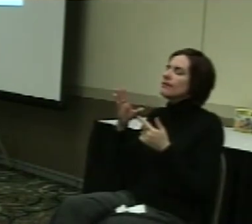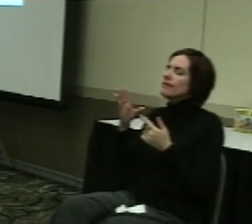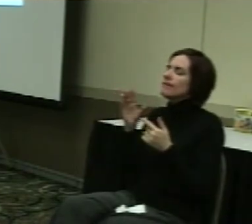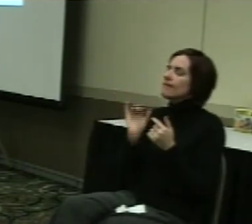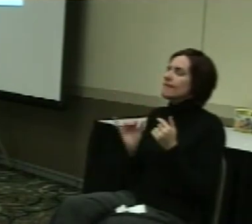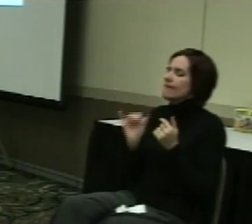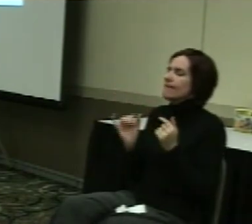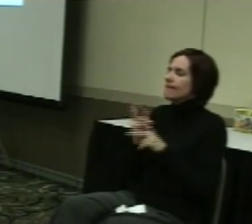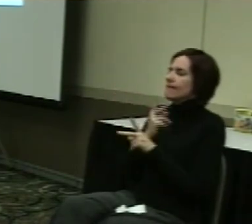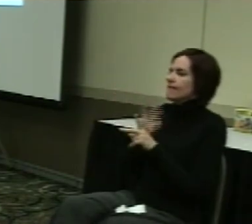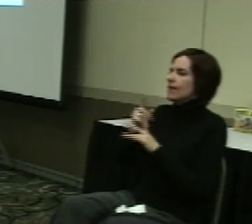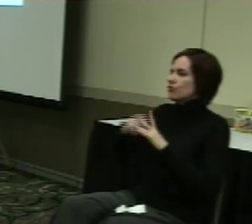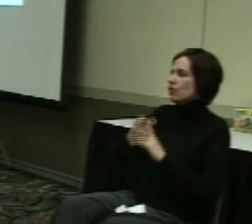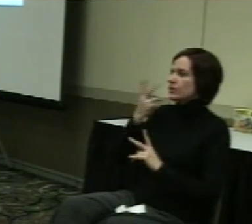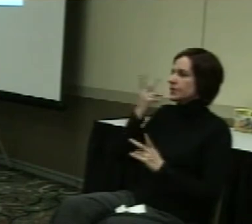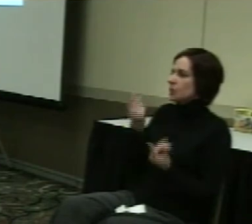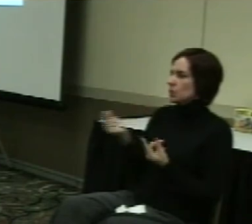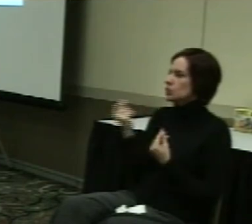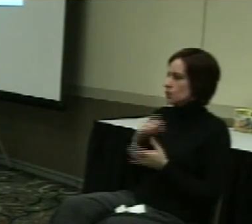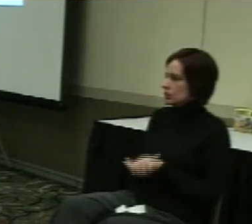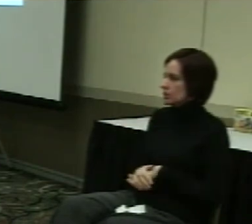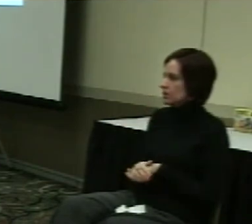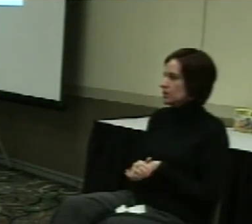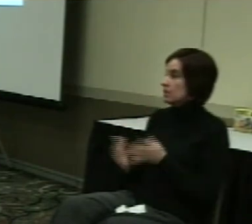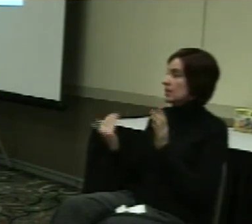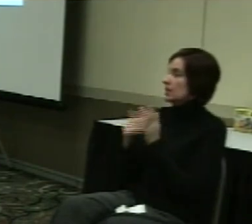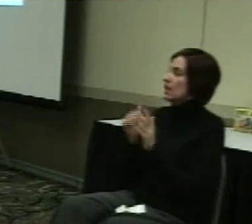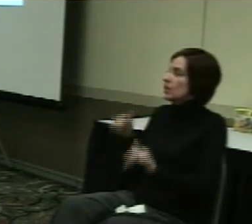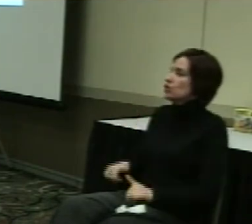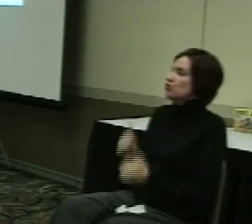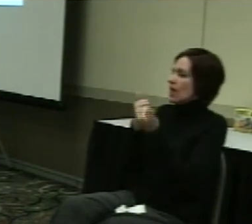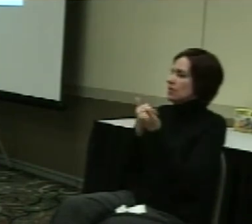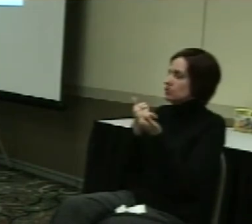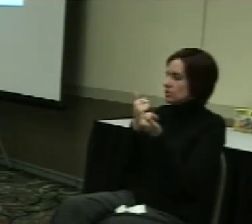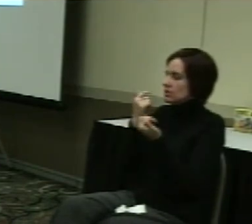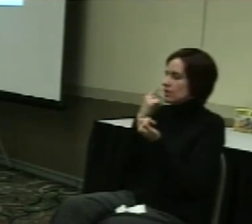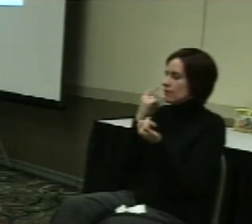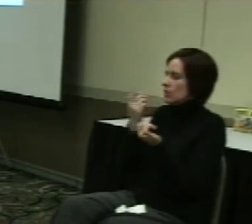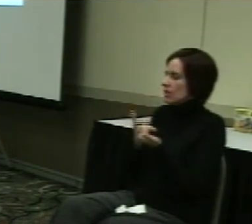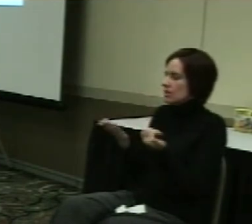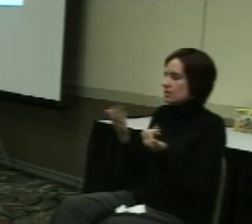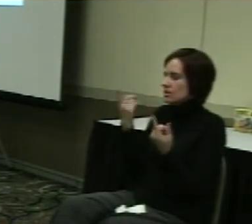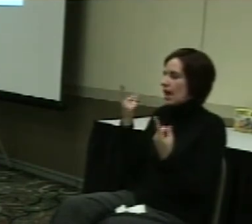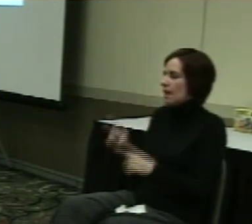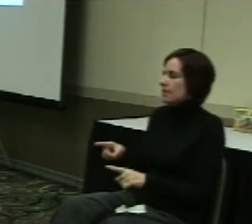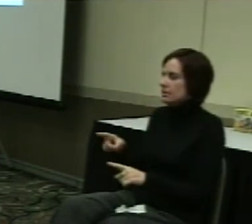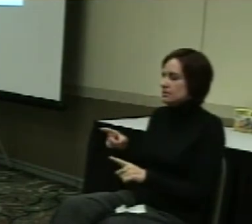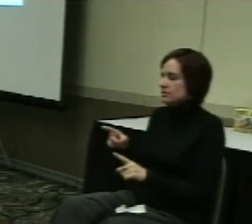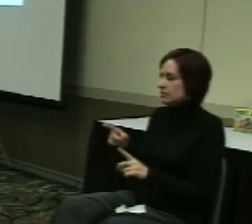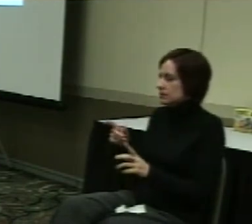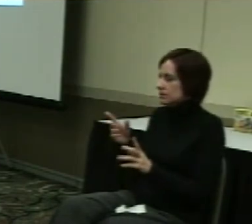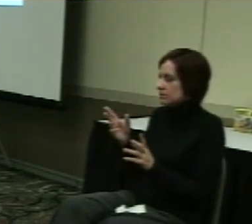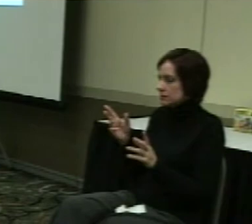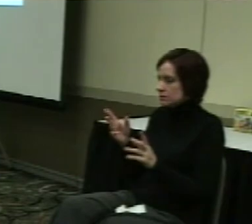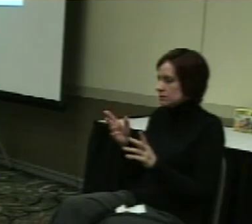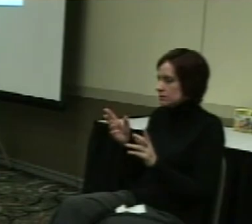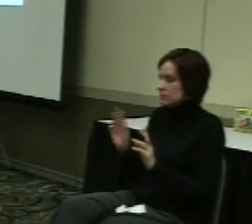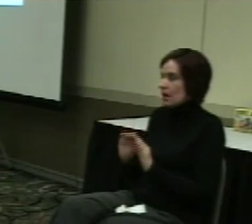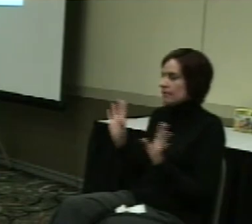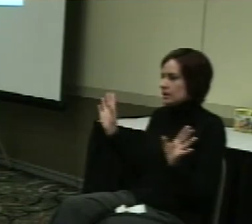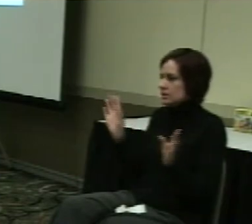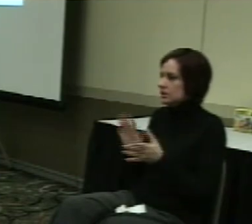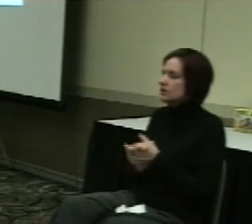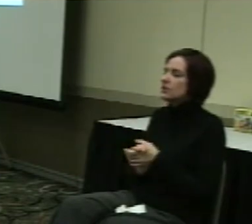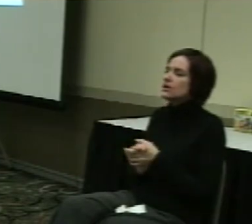to be done. Again, challenges to all of those kinds of things happening are obvious, but again,